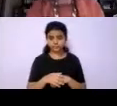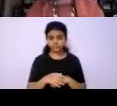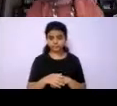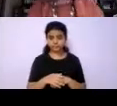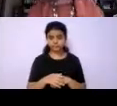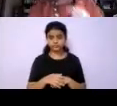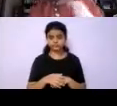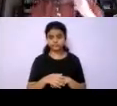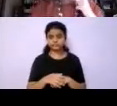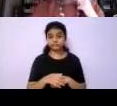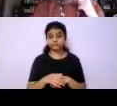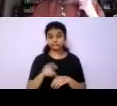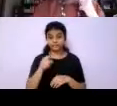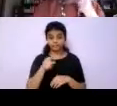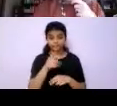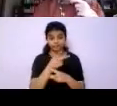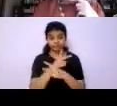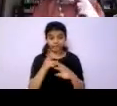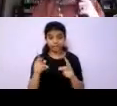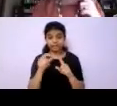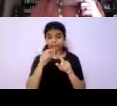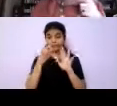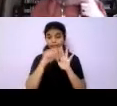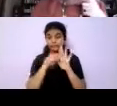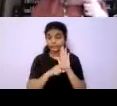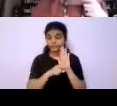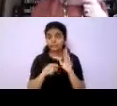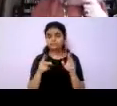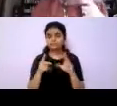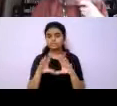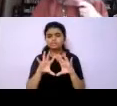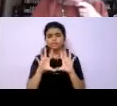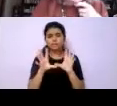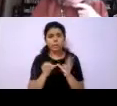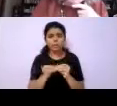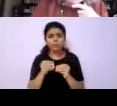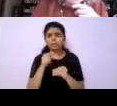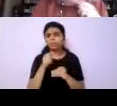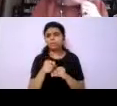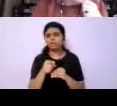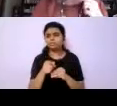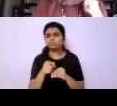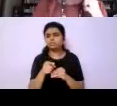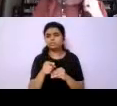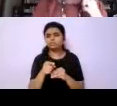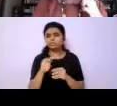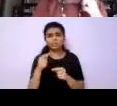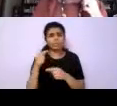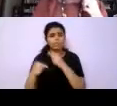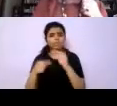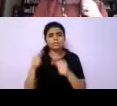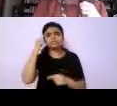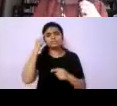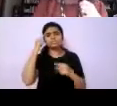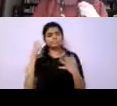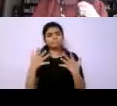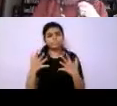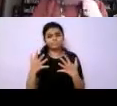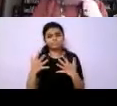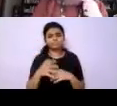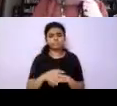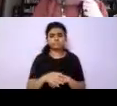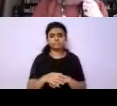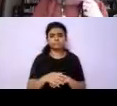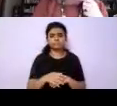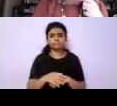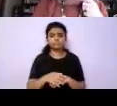These principles involve regulative ideals that may never be realized. To say that they are